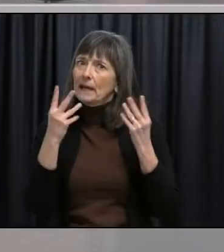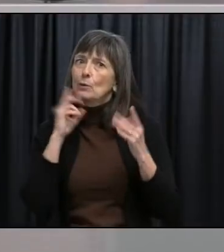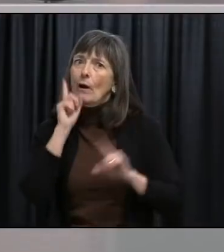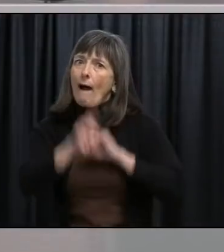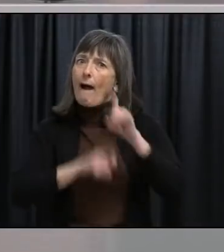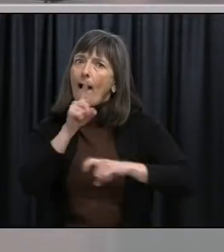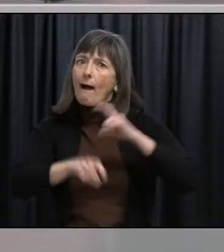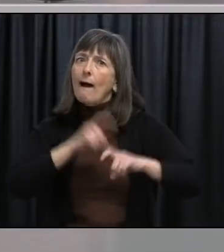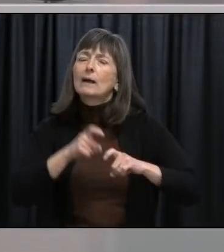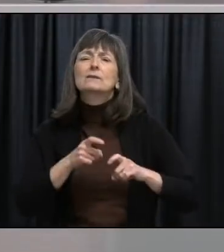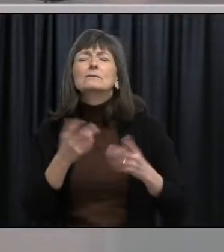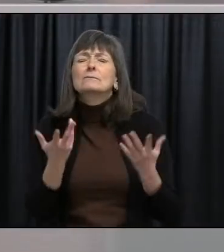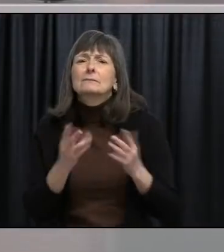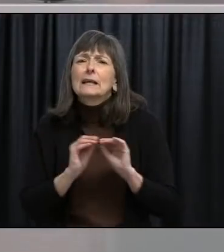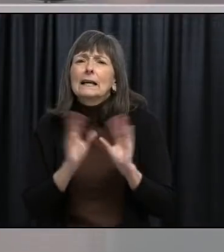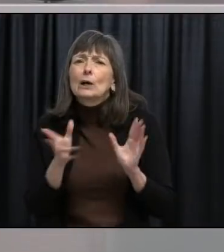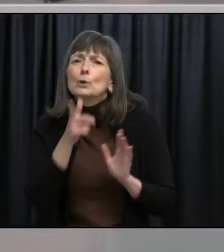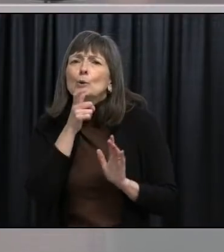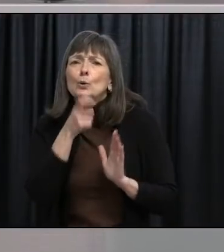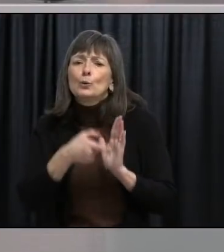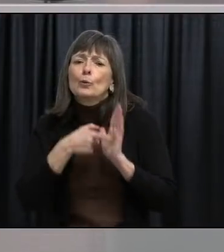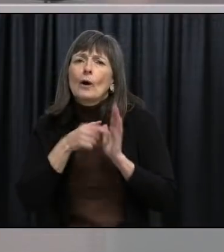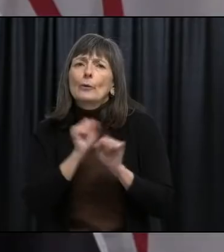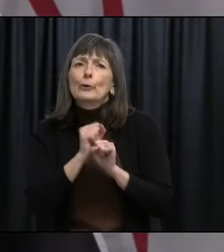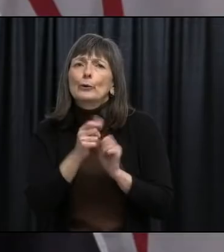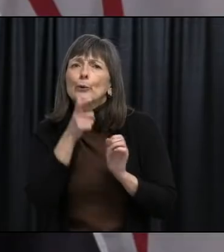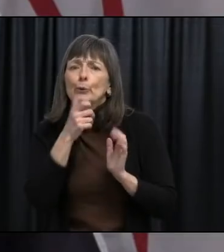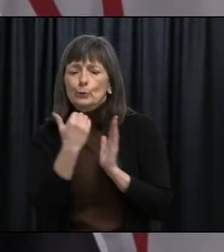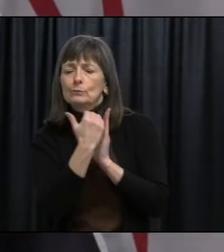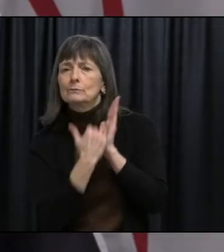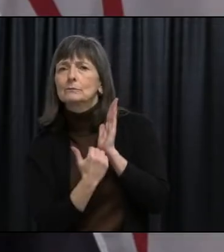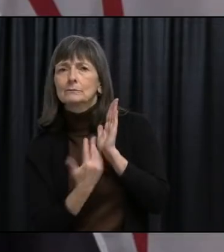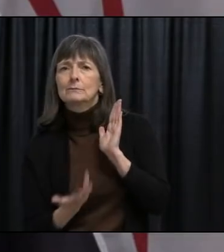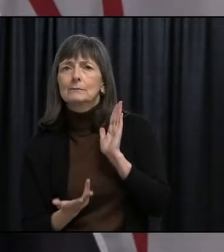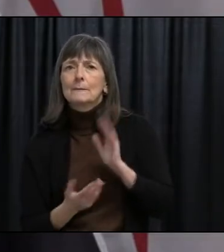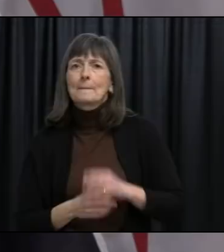if you can provide any clarity about what that covers or who that covers.